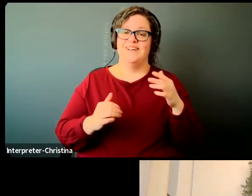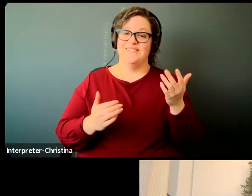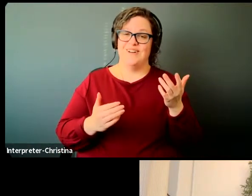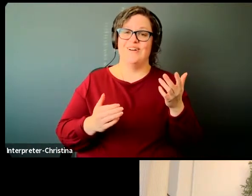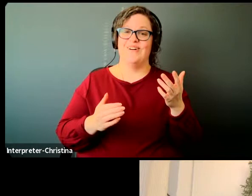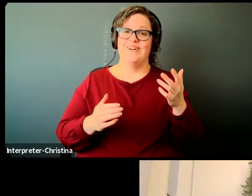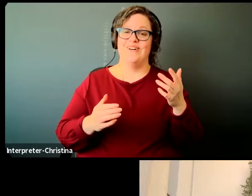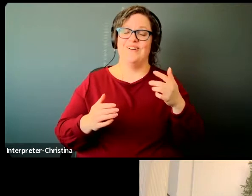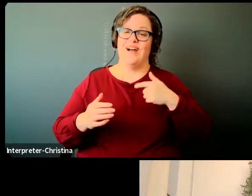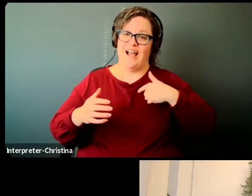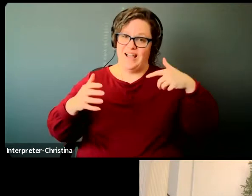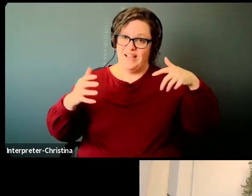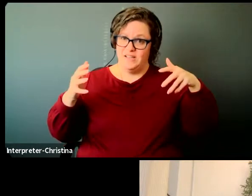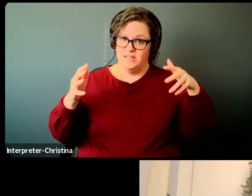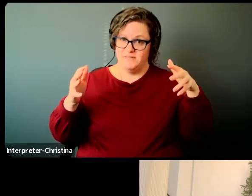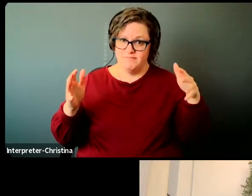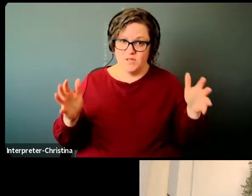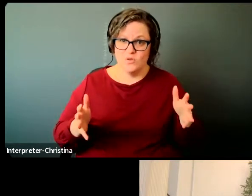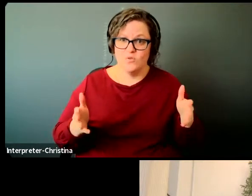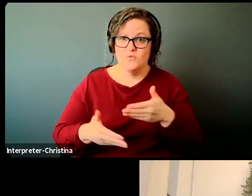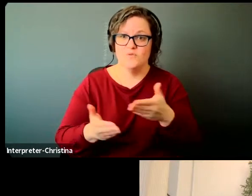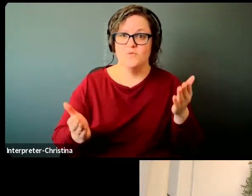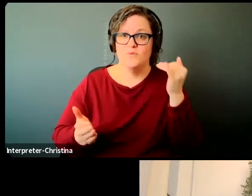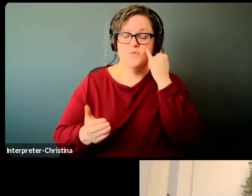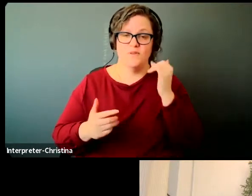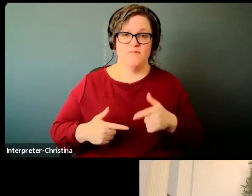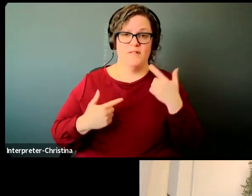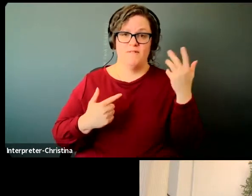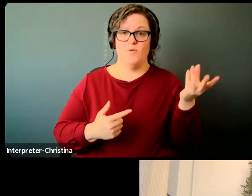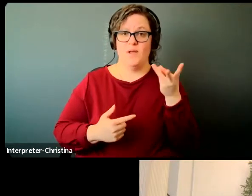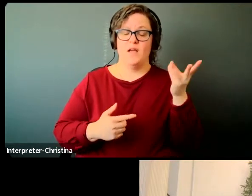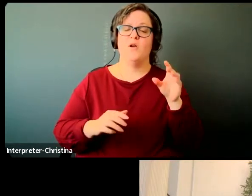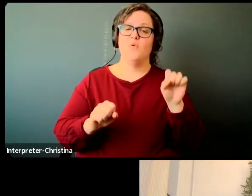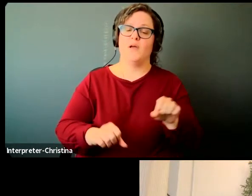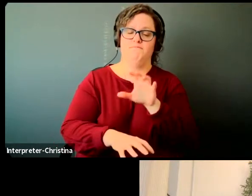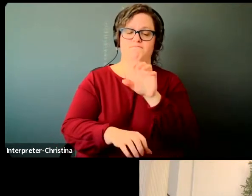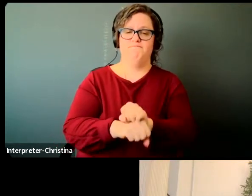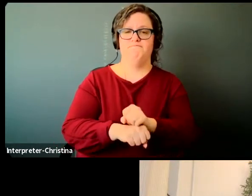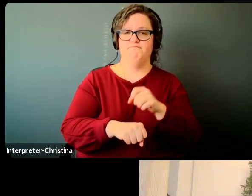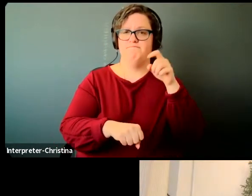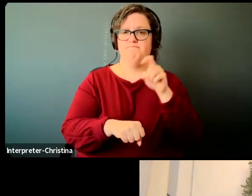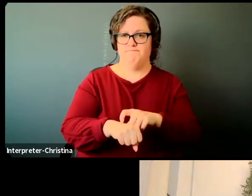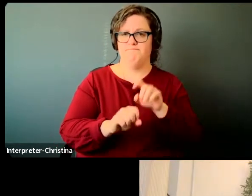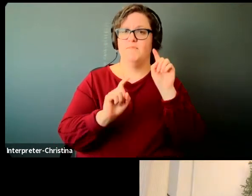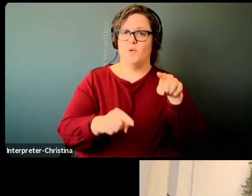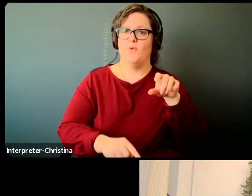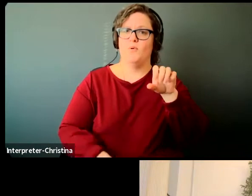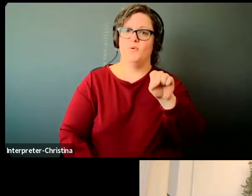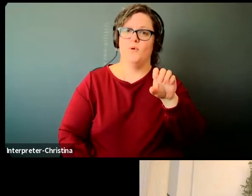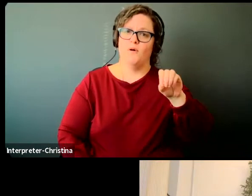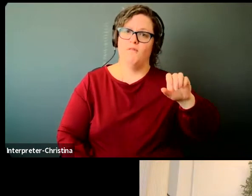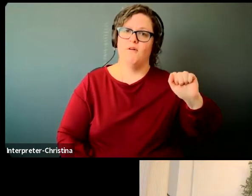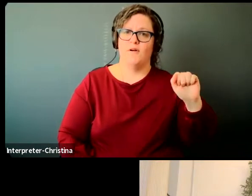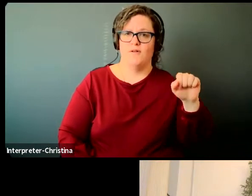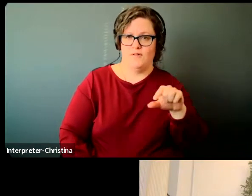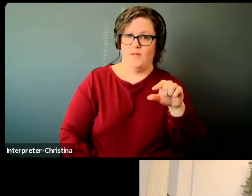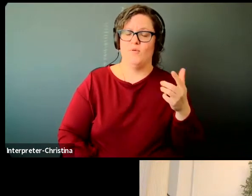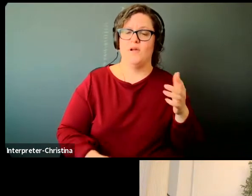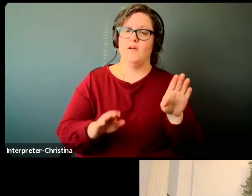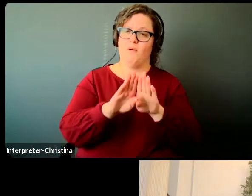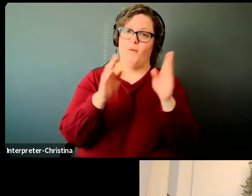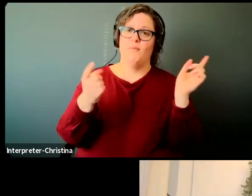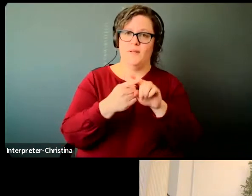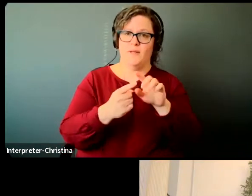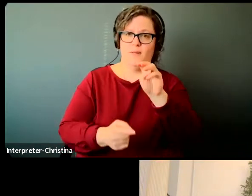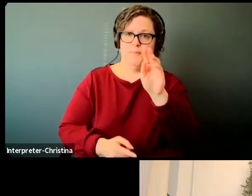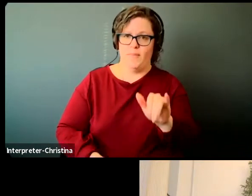I would like to encourage you, if you live in Winnipeg, to make an appointment to visit our exhibitions, which are open until May 13th. A Story